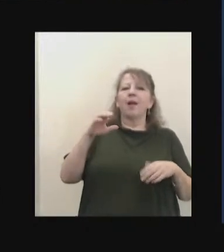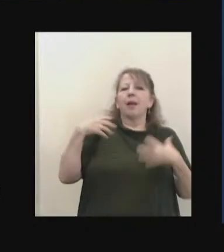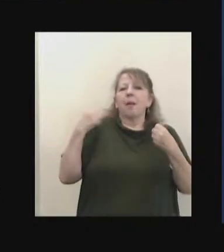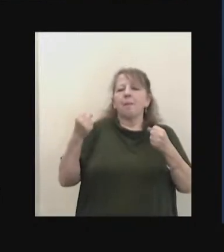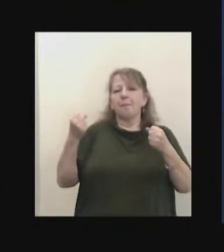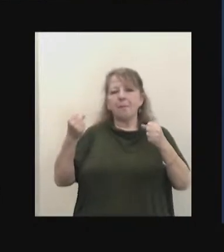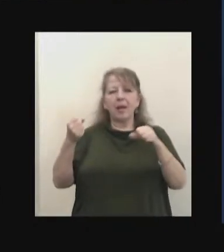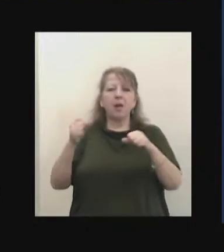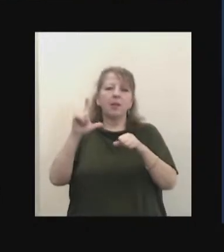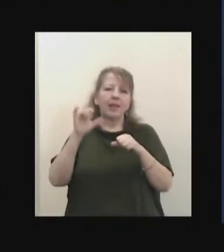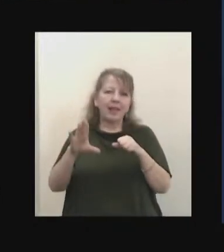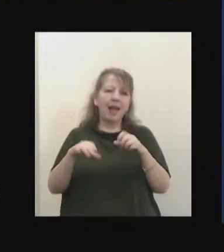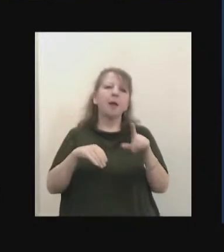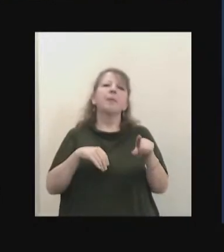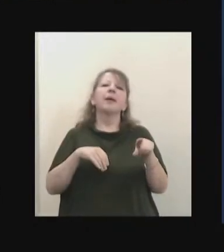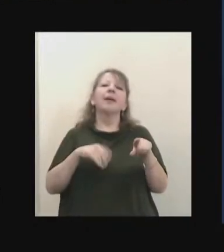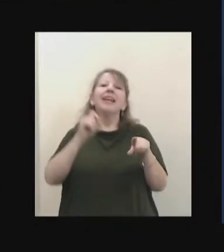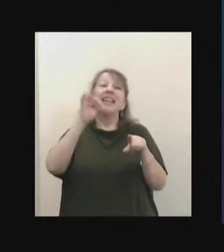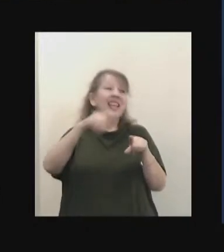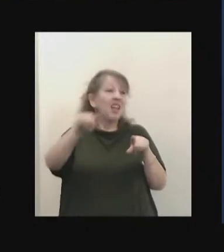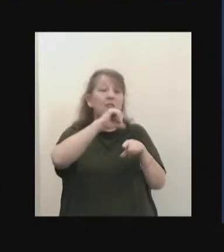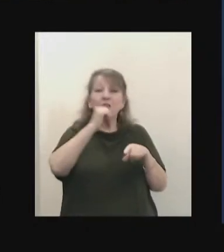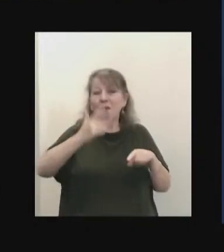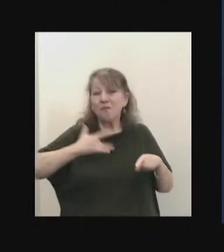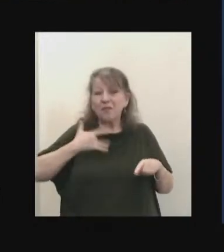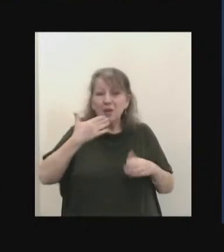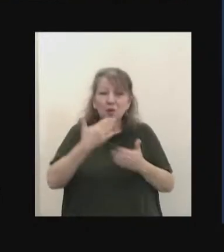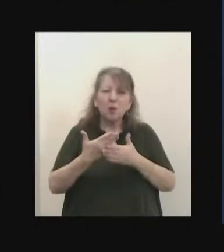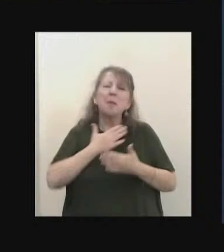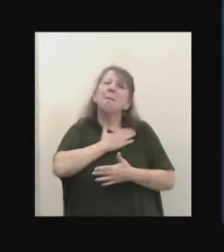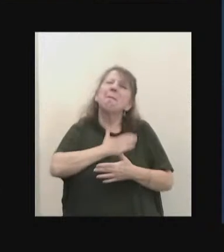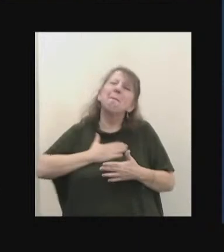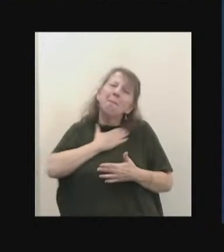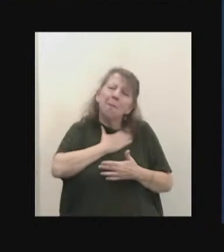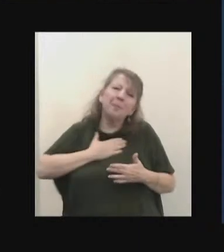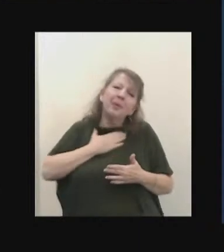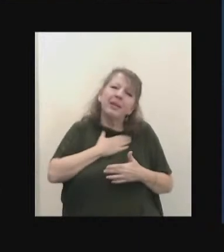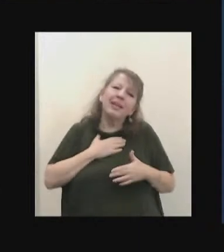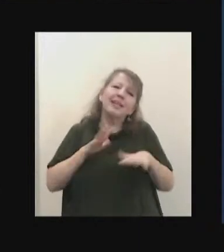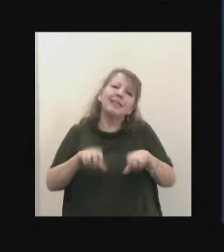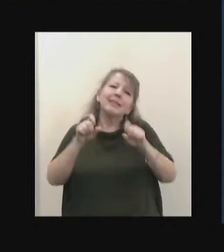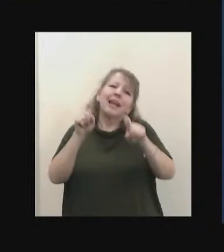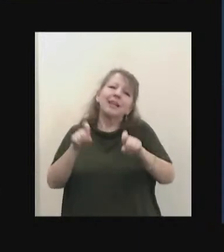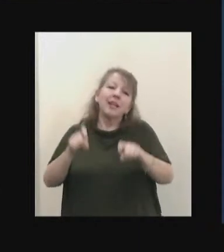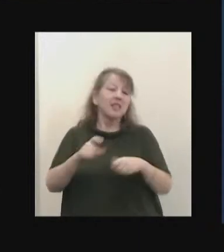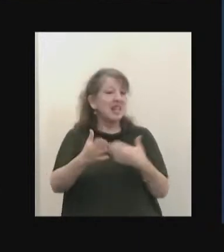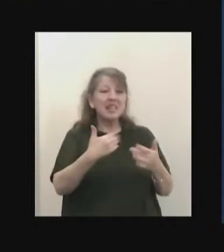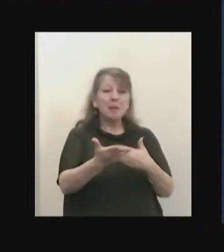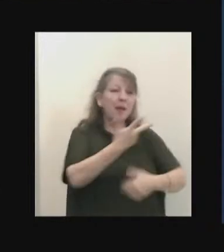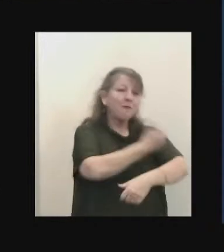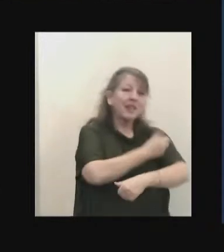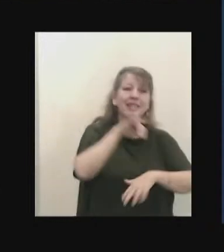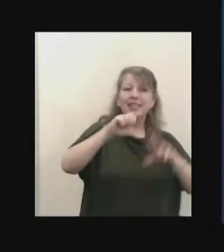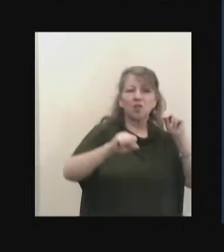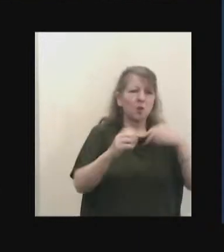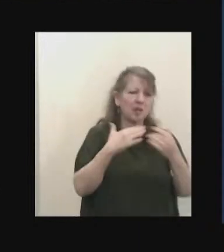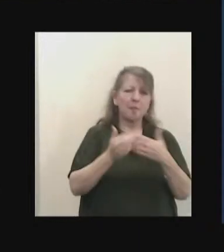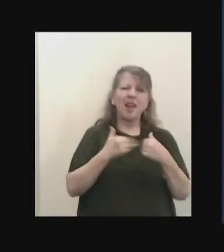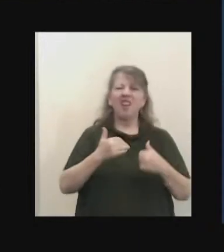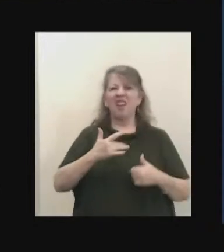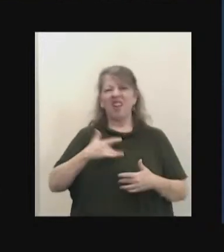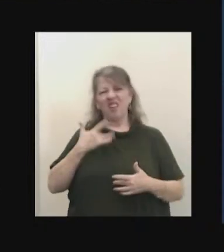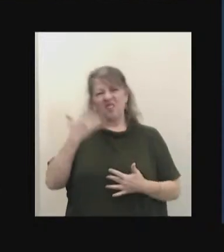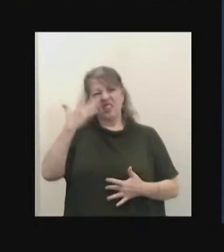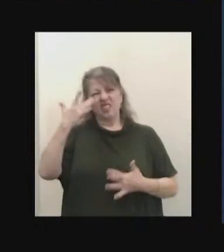testing. If you're not feeling well, please get tested to know your status, even if you've been vaccinated. We know COVID